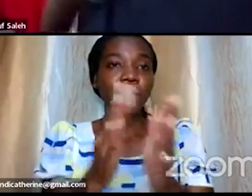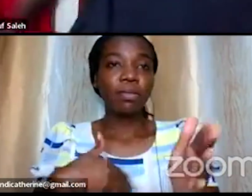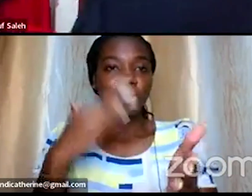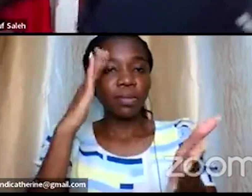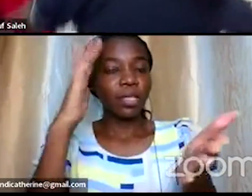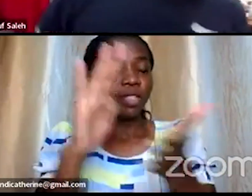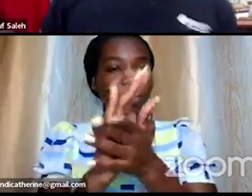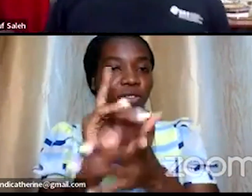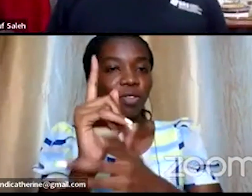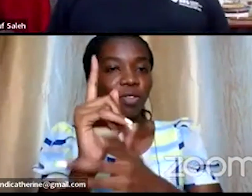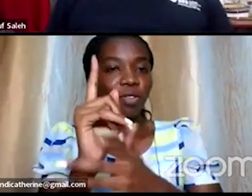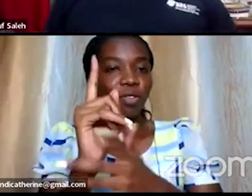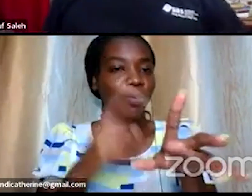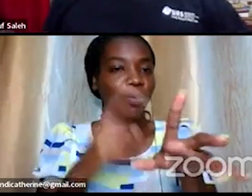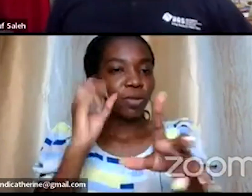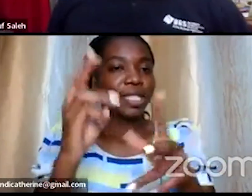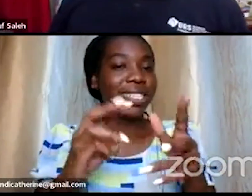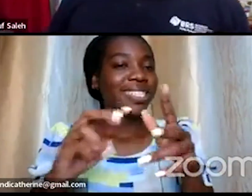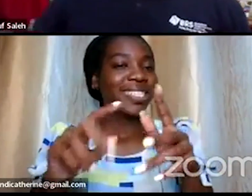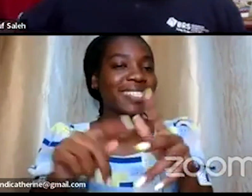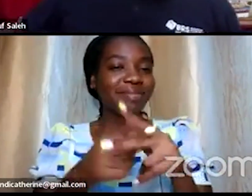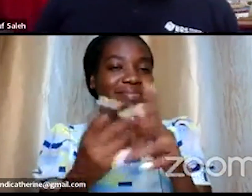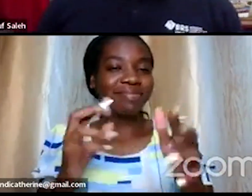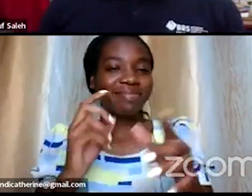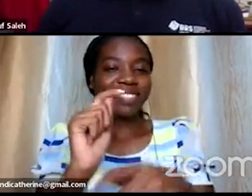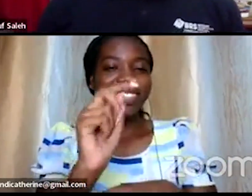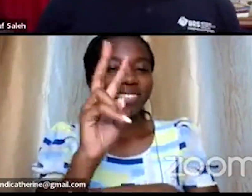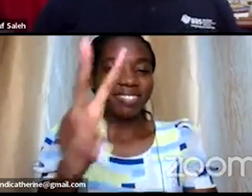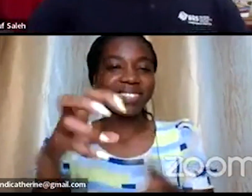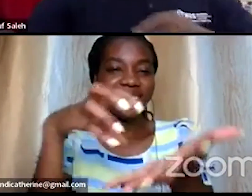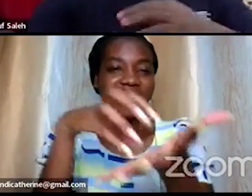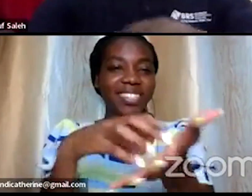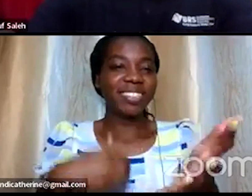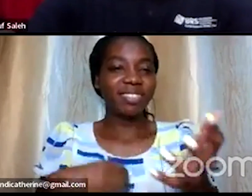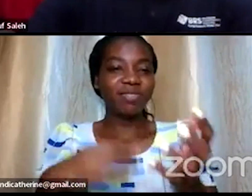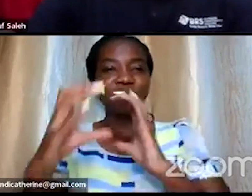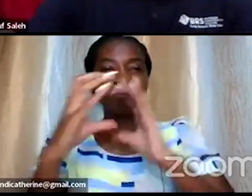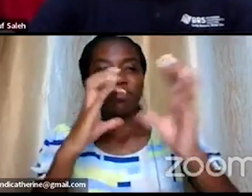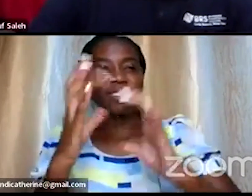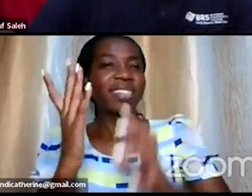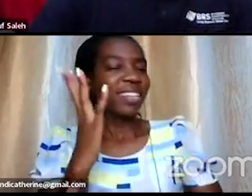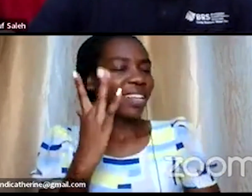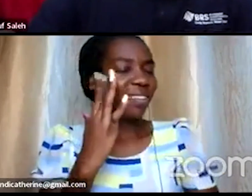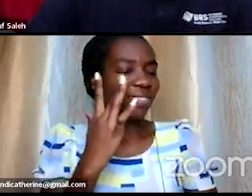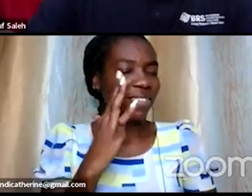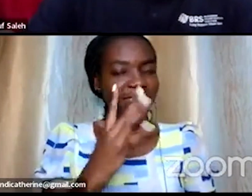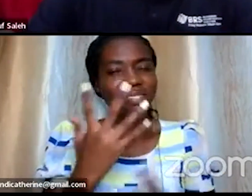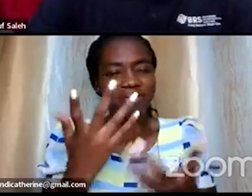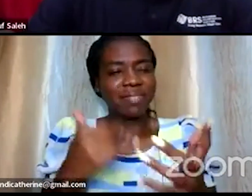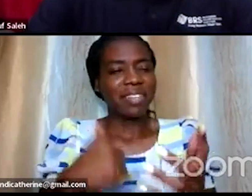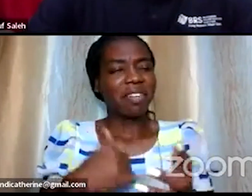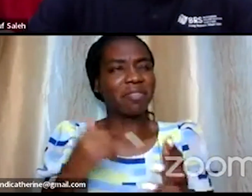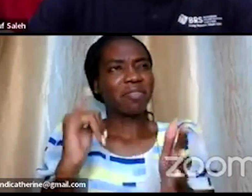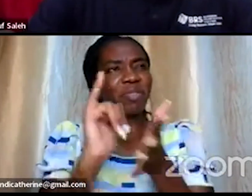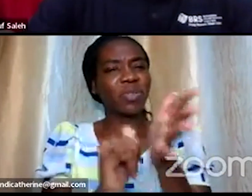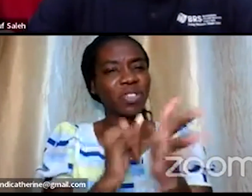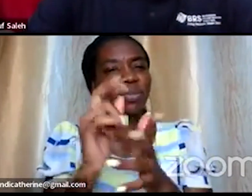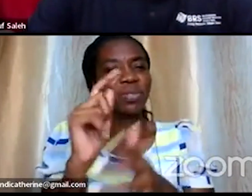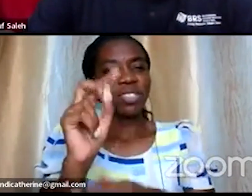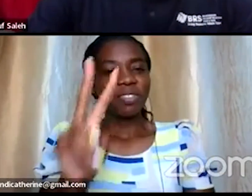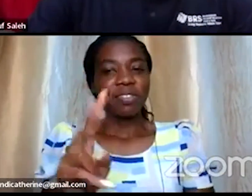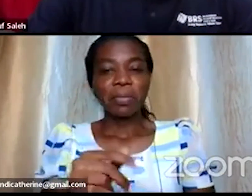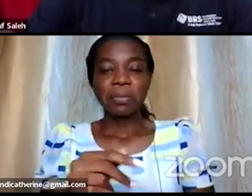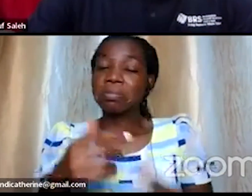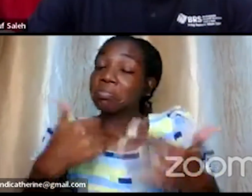should start a TV station where I can have all these conversations all day. I don't know whether that, oh yeah, there's YouTube TV. Anyway, so my name is